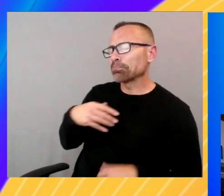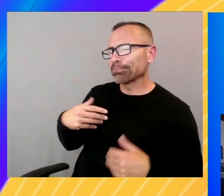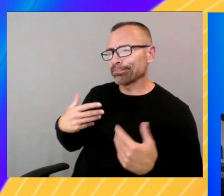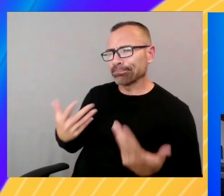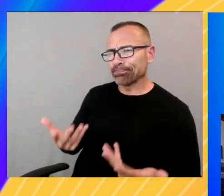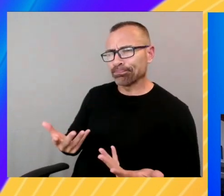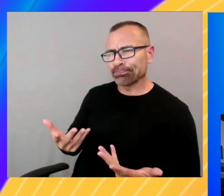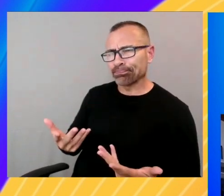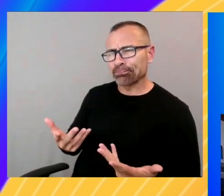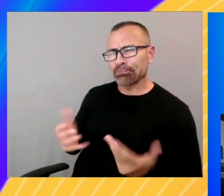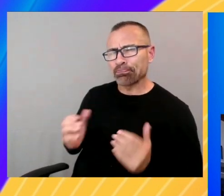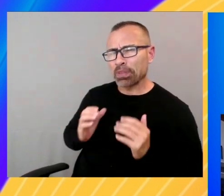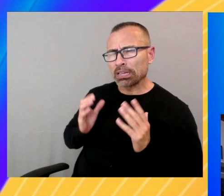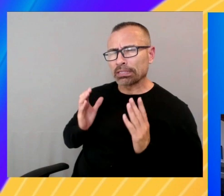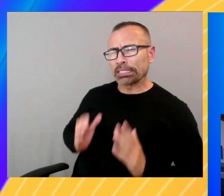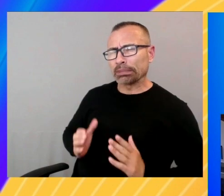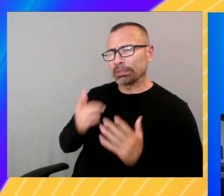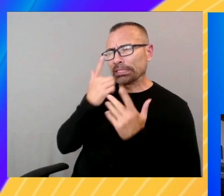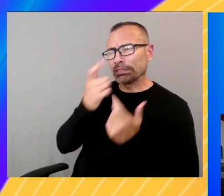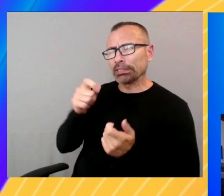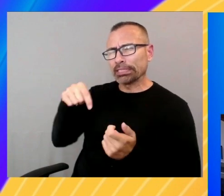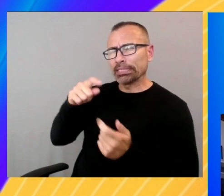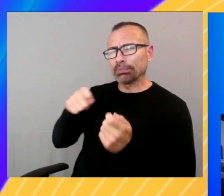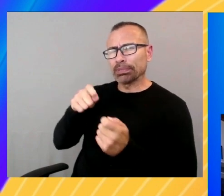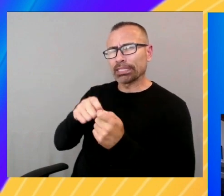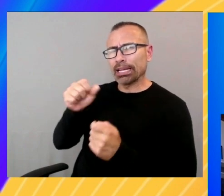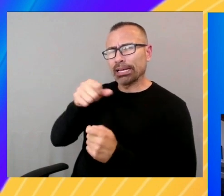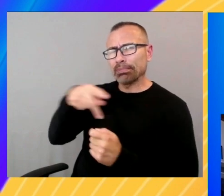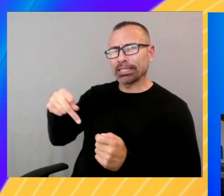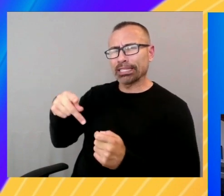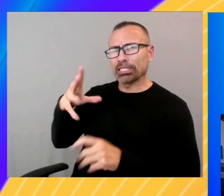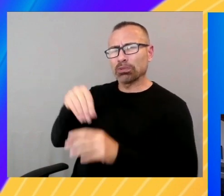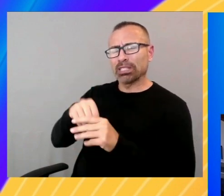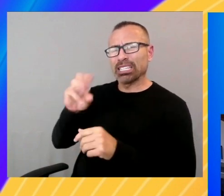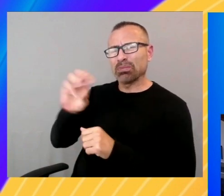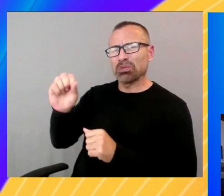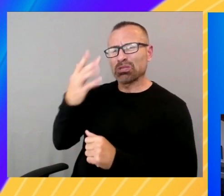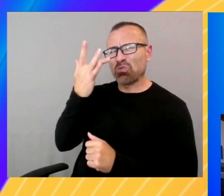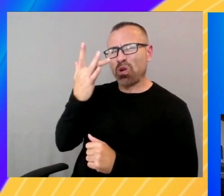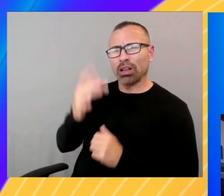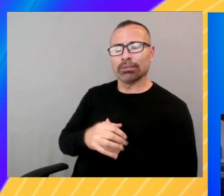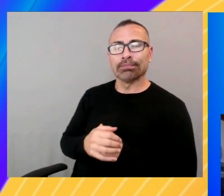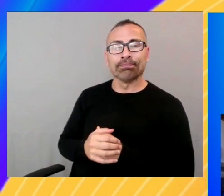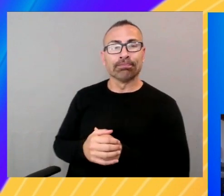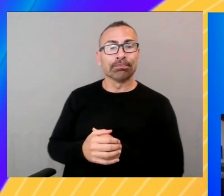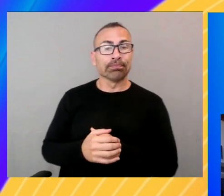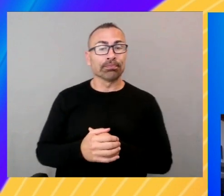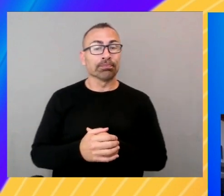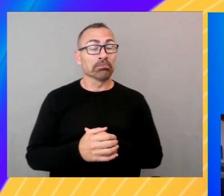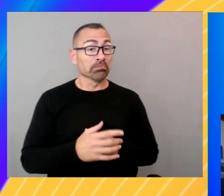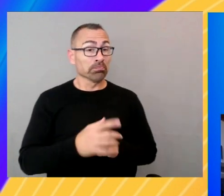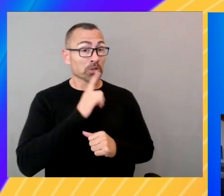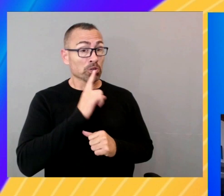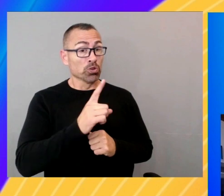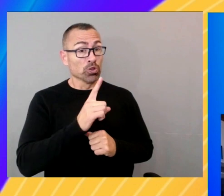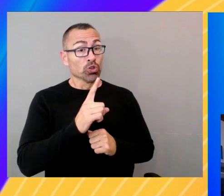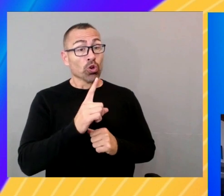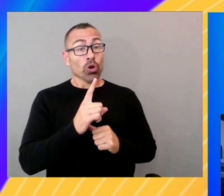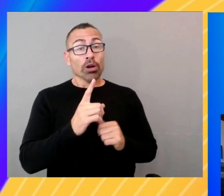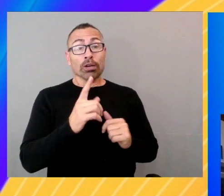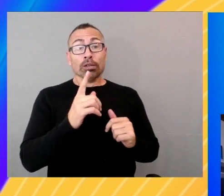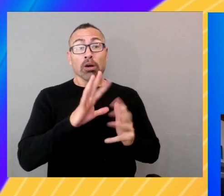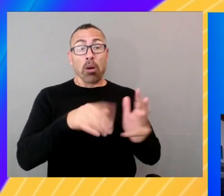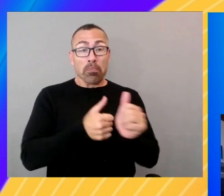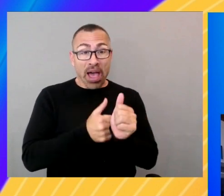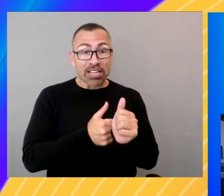interested in this particular application on AWS? Sure. So, patching is critical for everyone